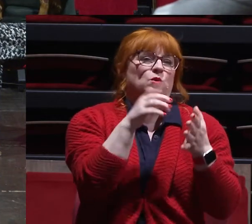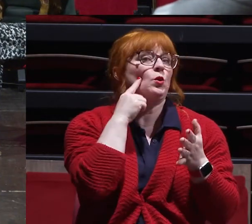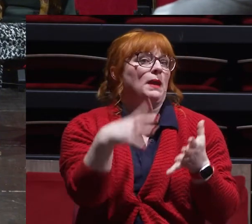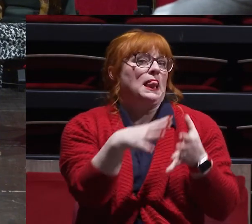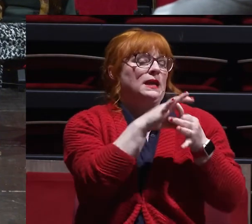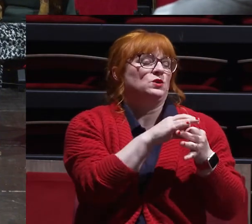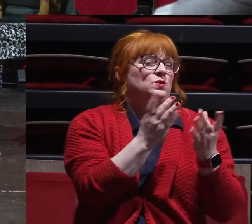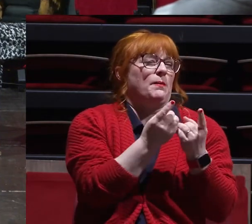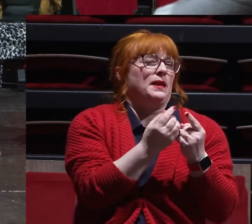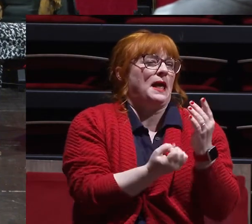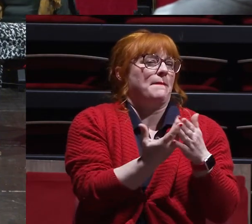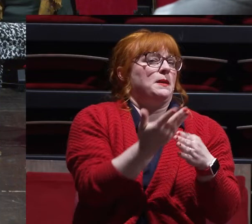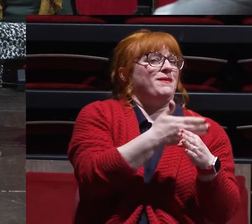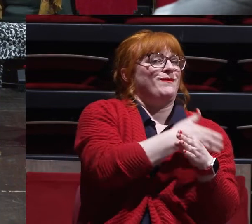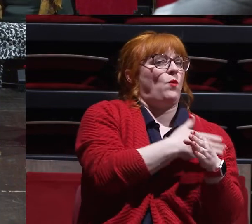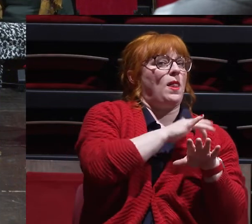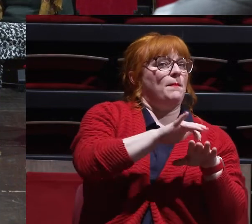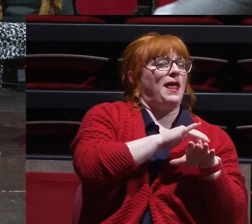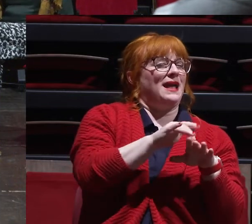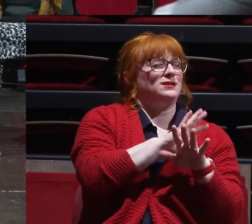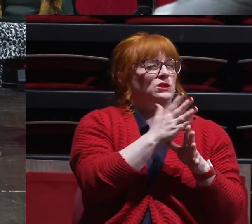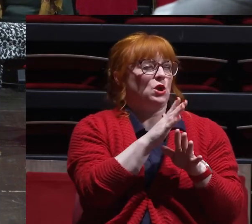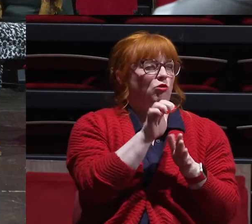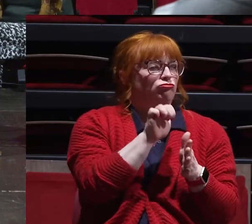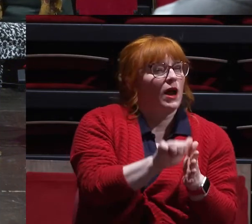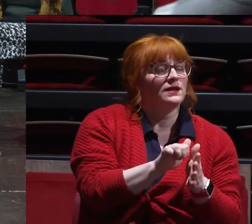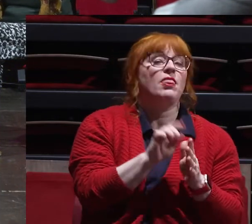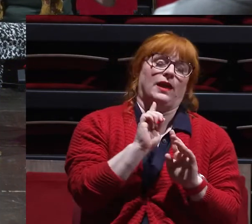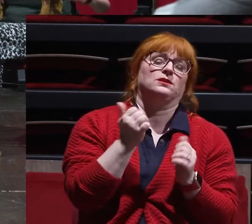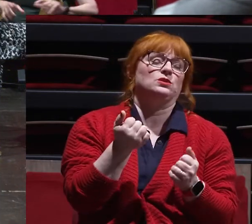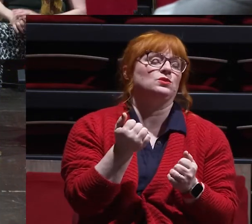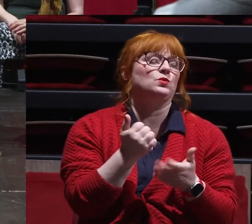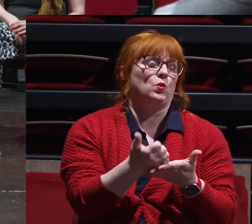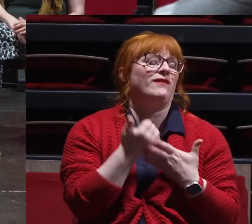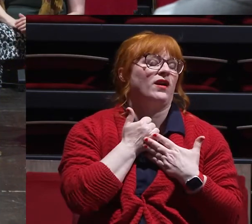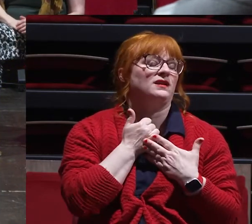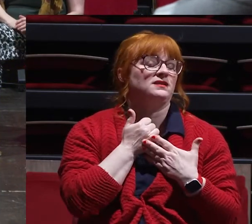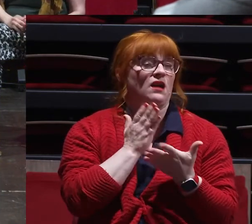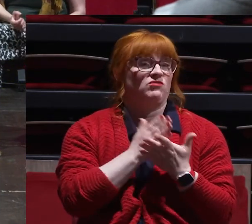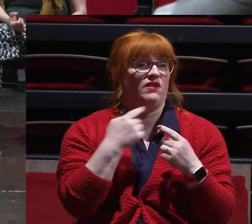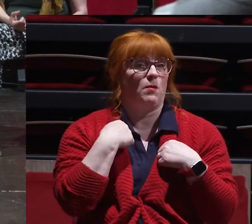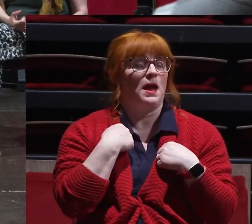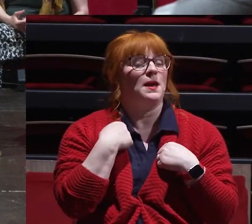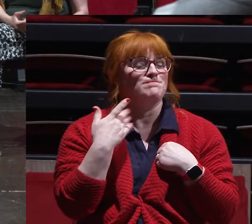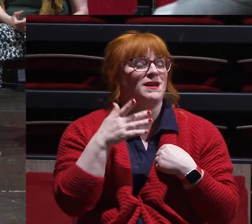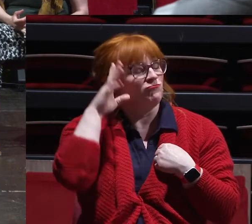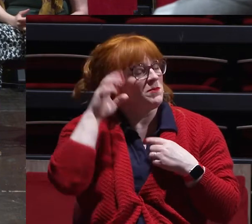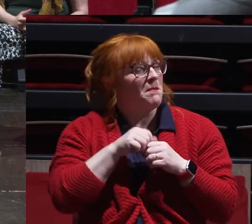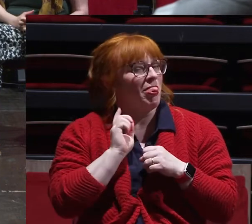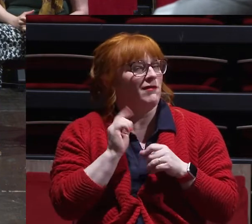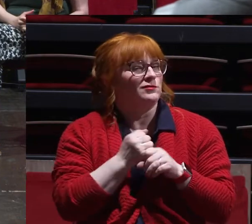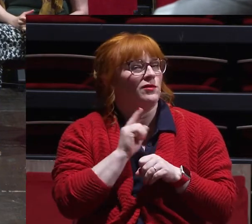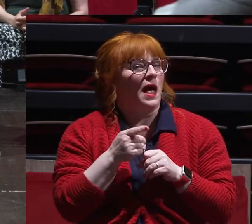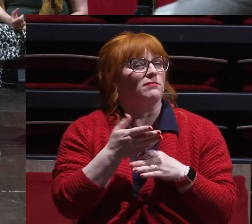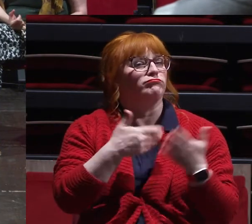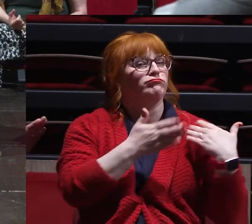site of the pain, but the actual problem is in a slightly different location. Yeah, that's really I think that's really great advice, yeah. and I've found